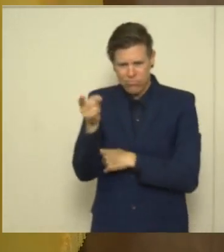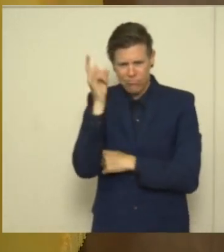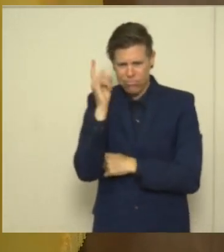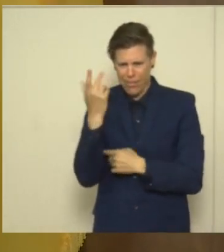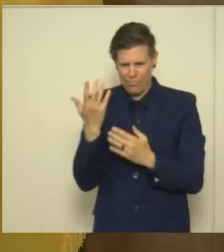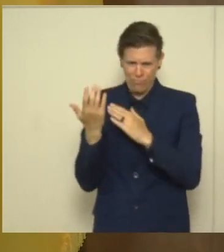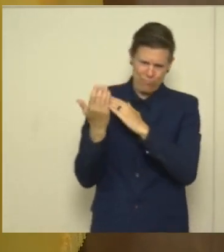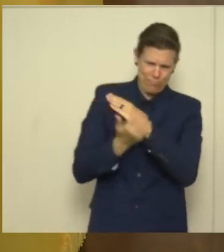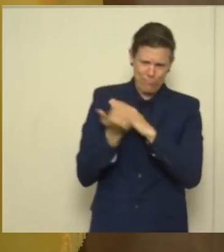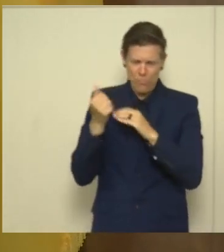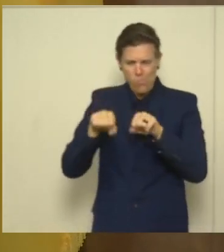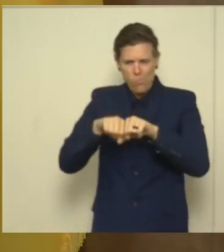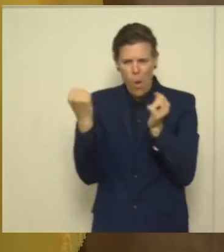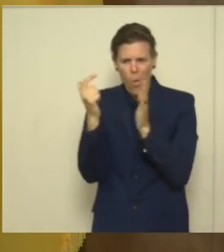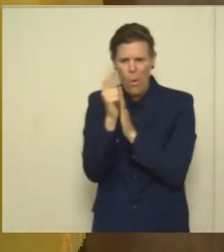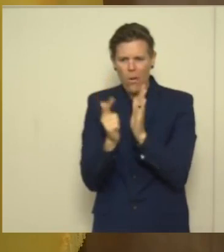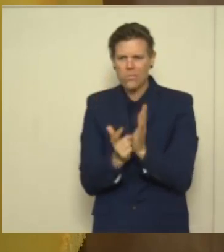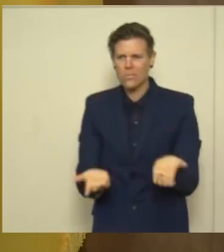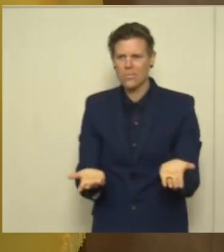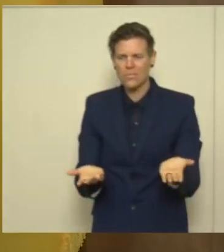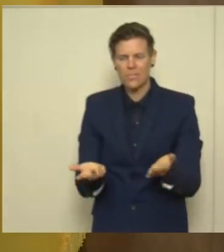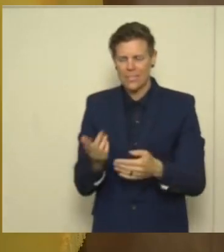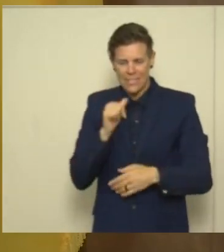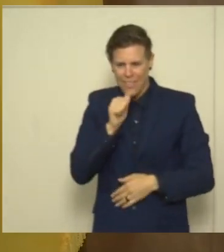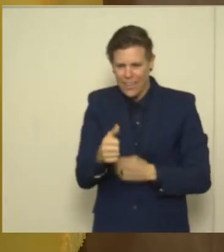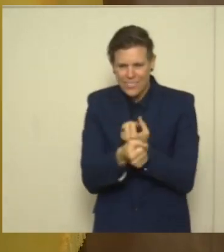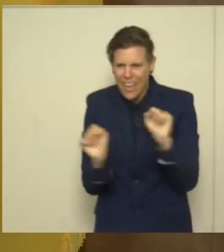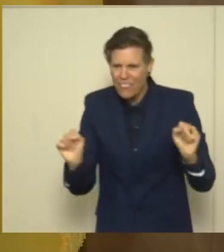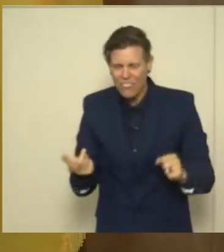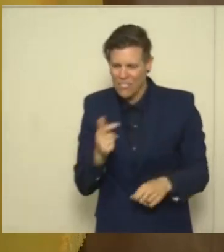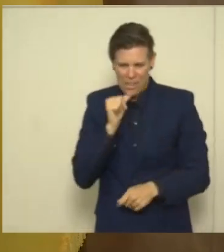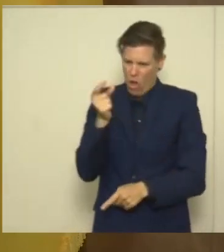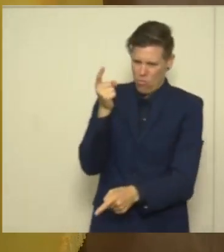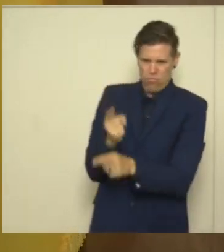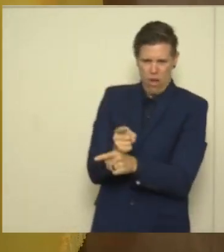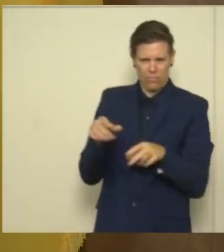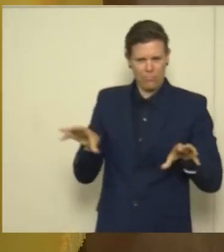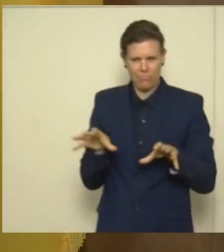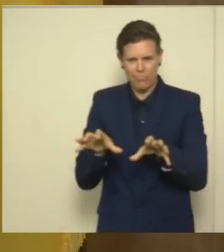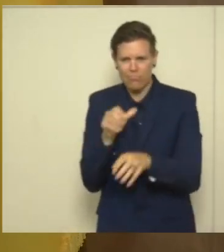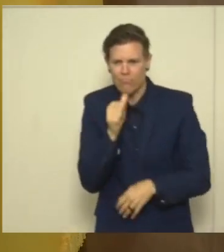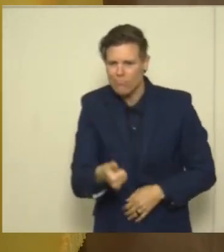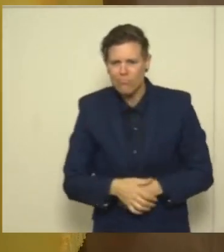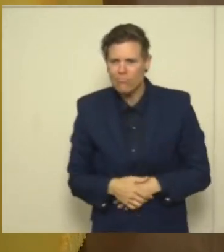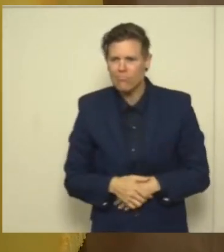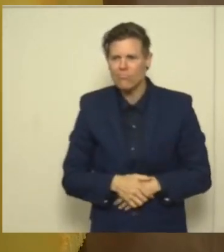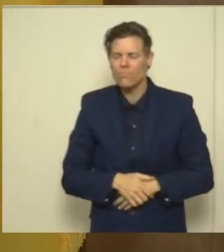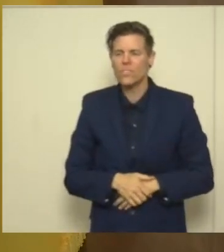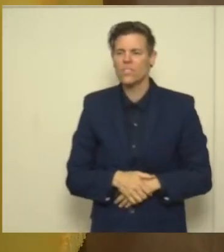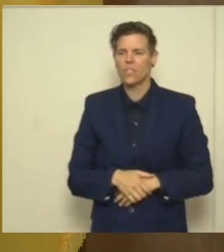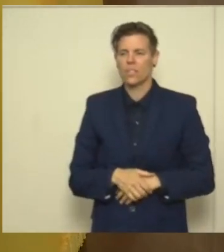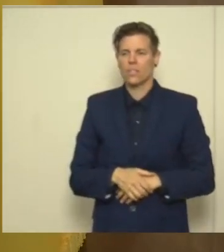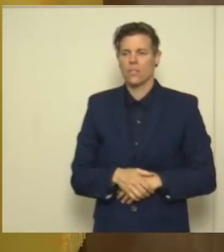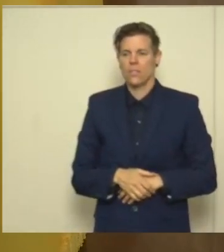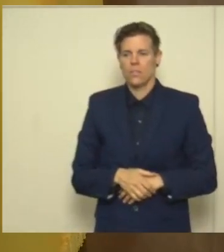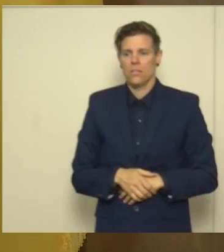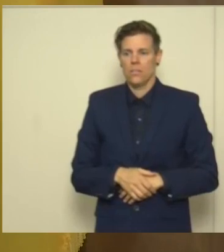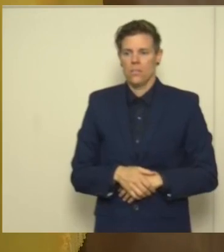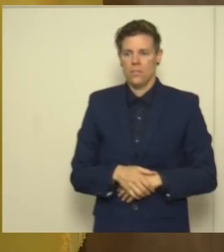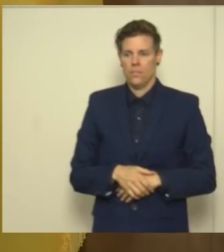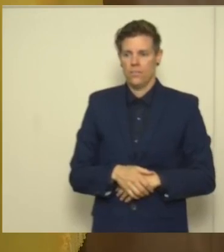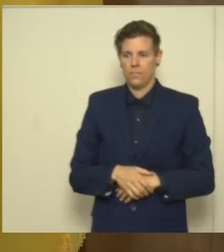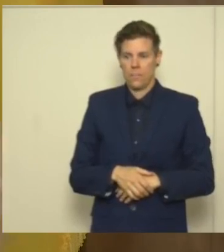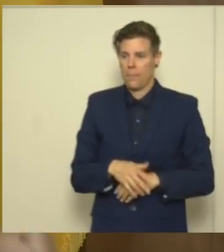Mexico. And the reality is the possibility that someone who didn't go to that wedding or